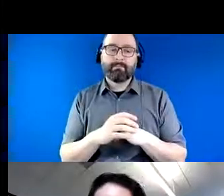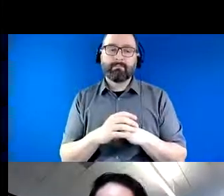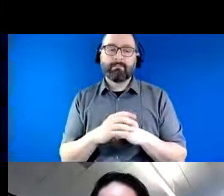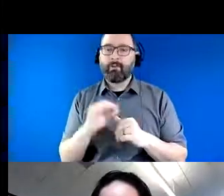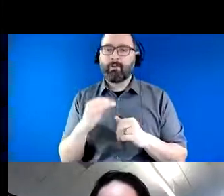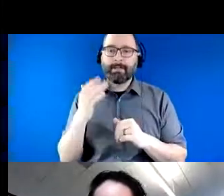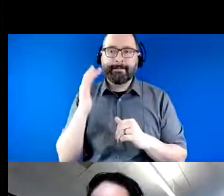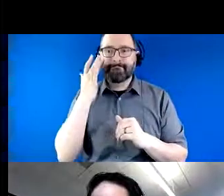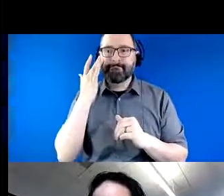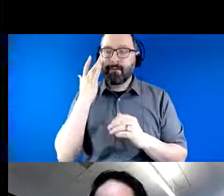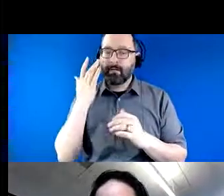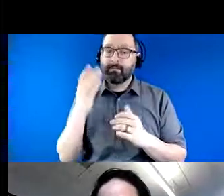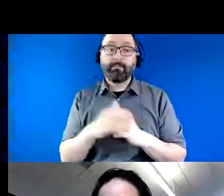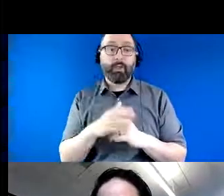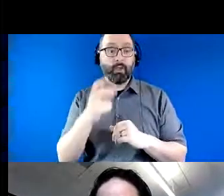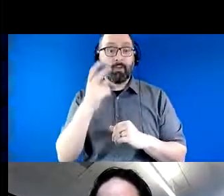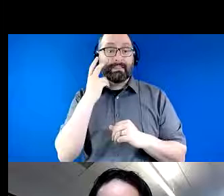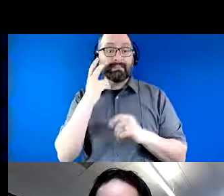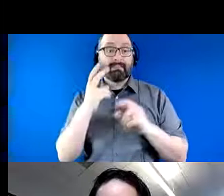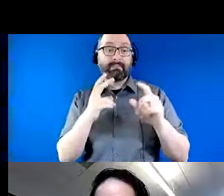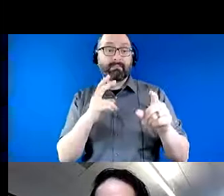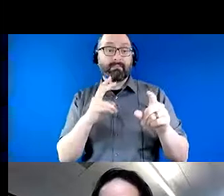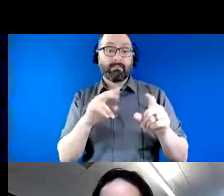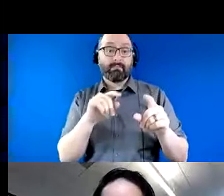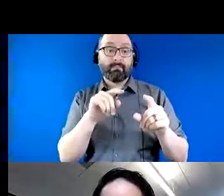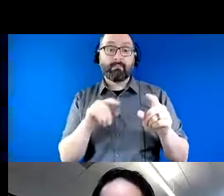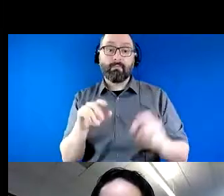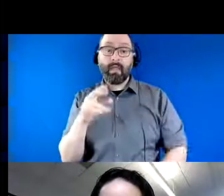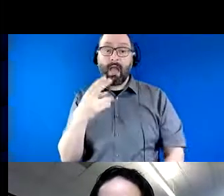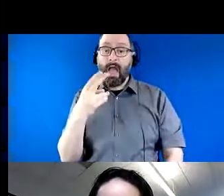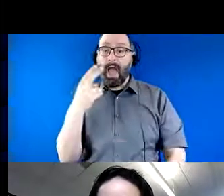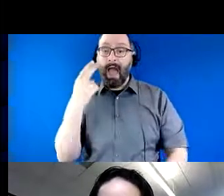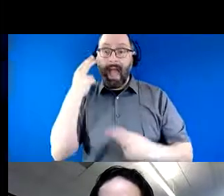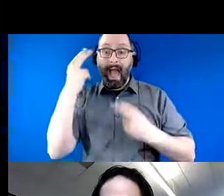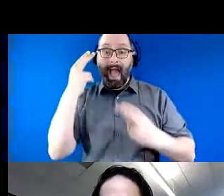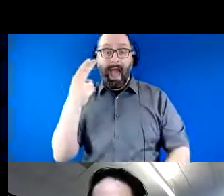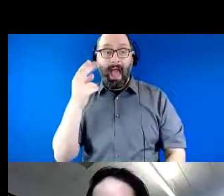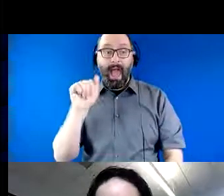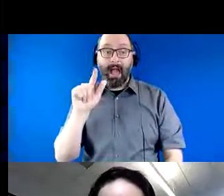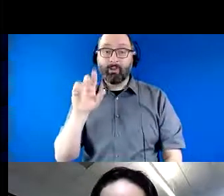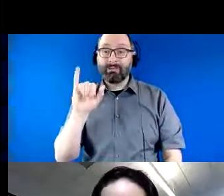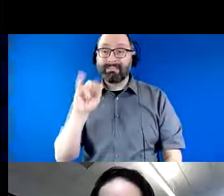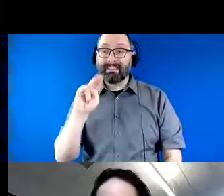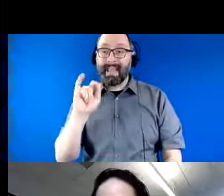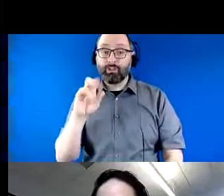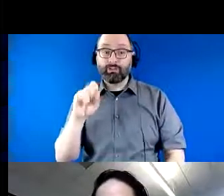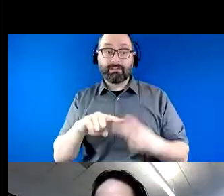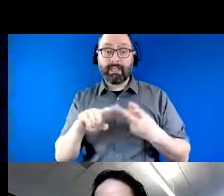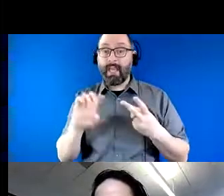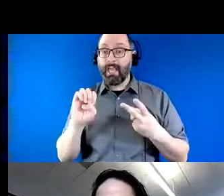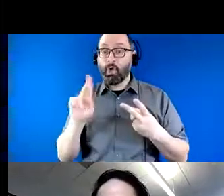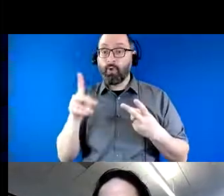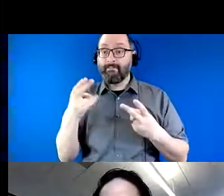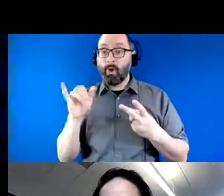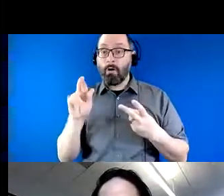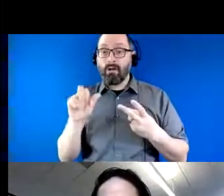things that like hallucinations or euphoria that are not as common, but they can happen. And if we